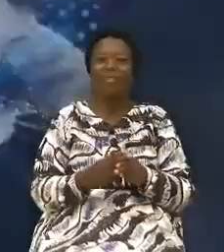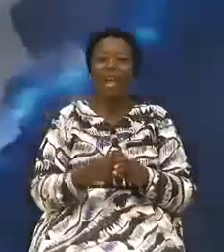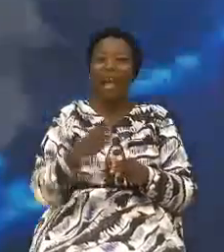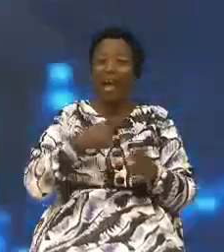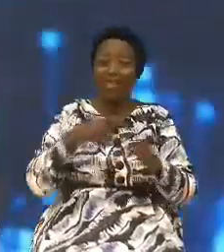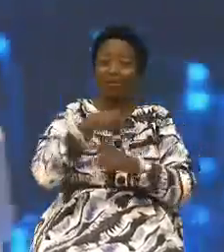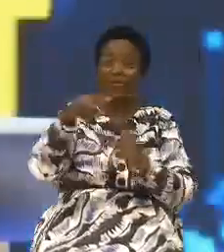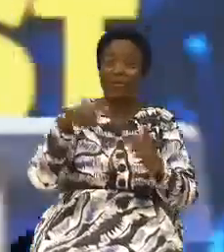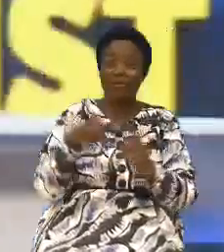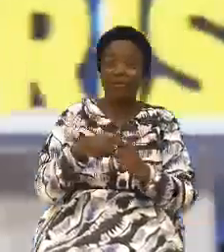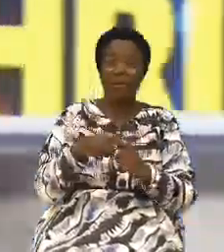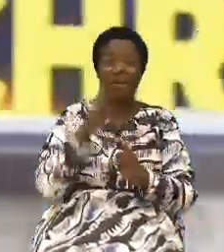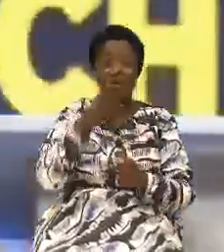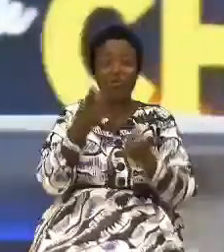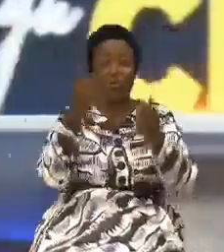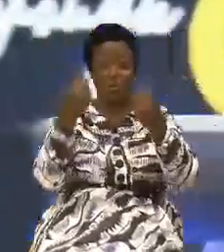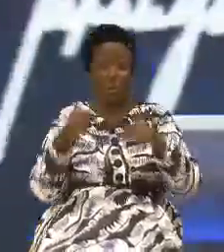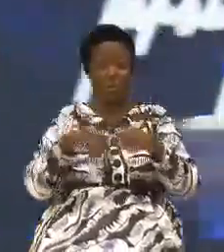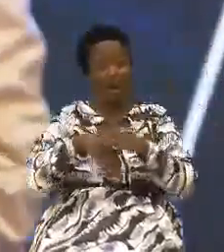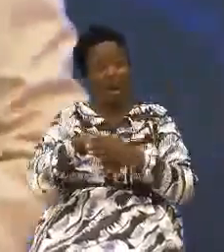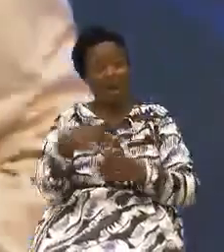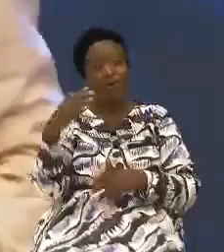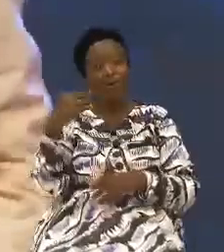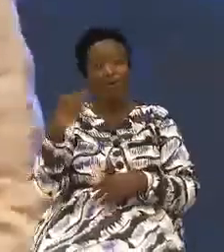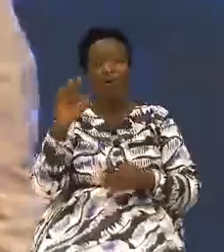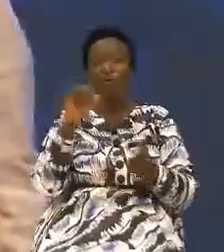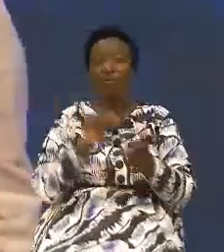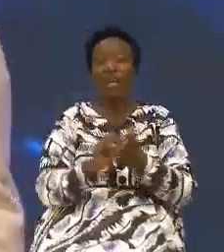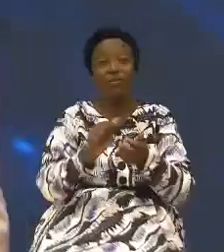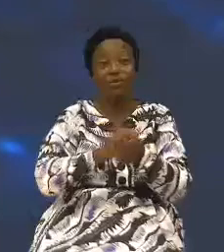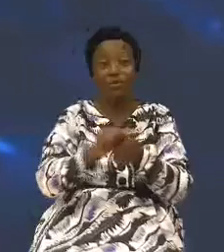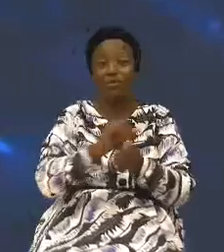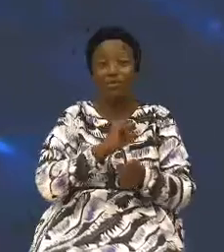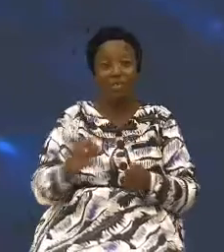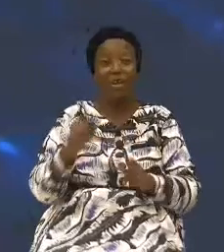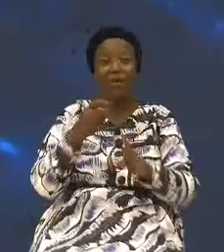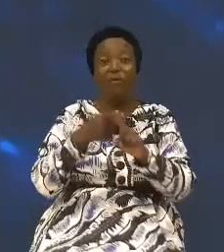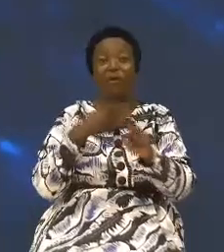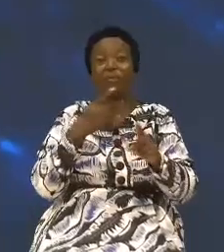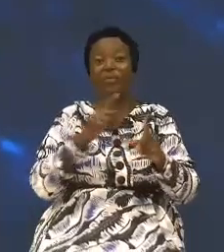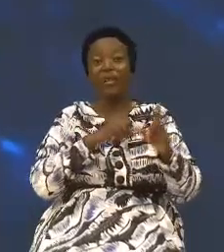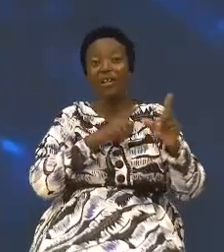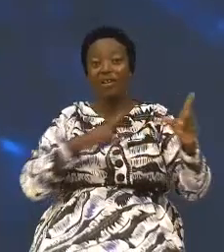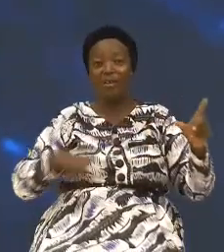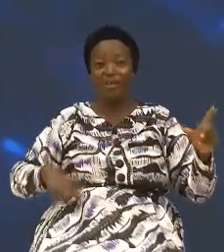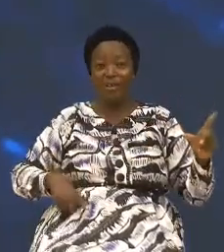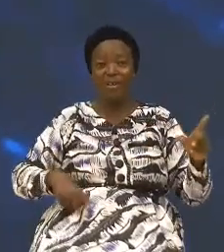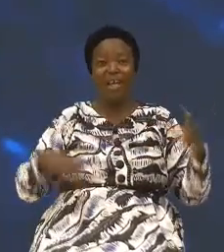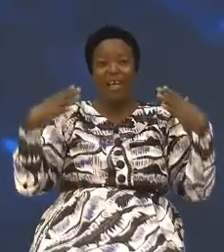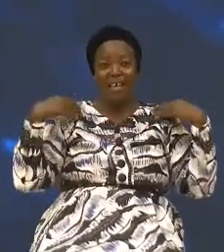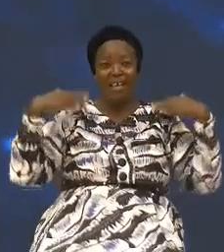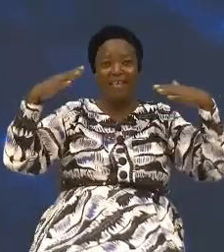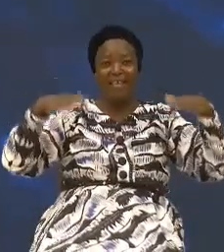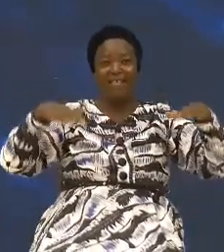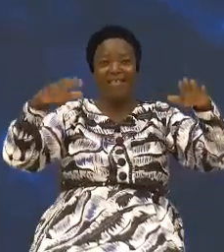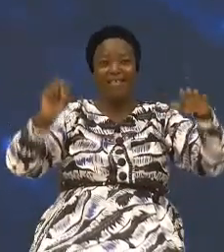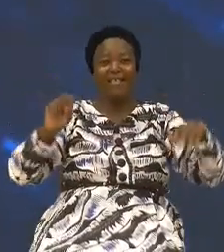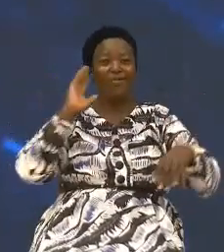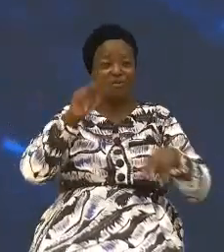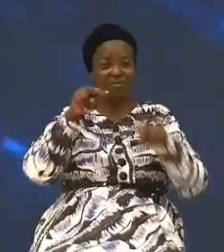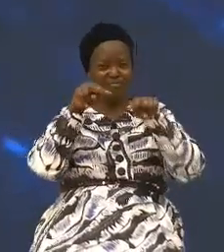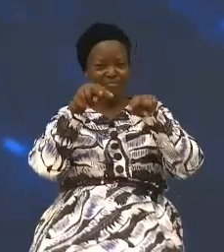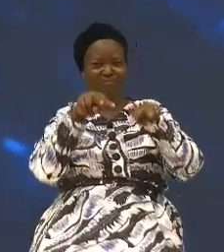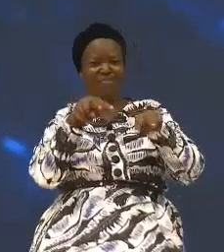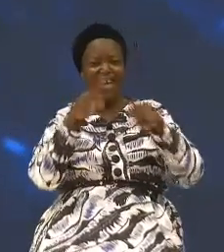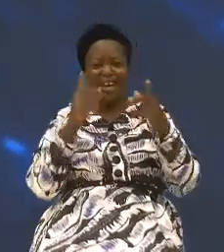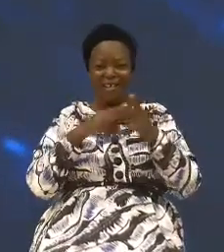when you come out of that washing from the Lord, angels will look at you and they will